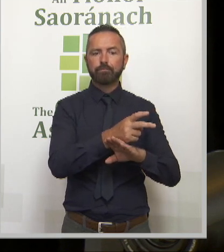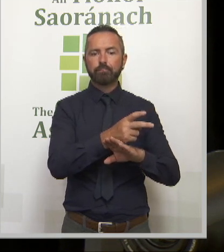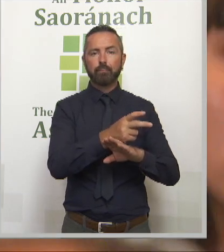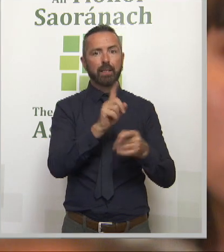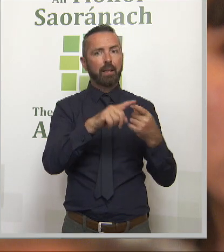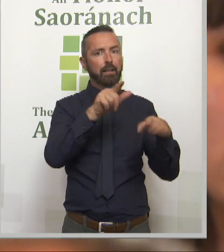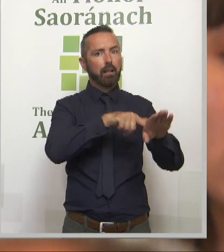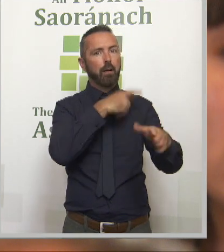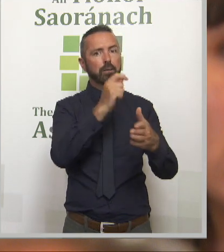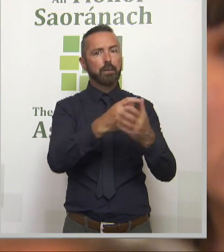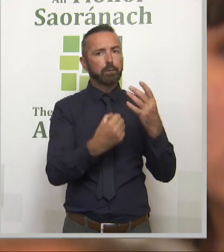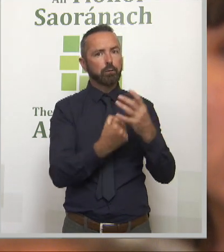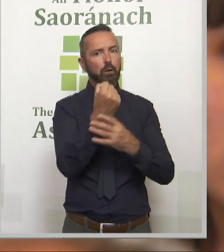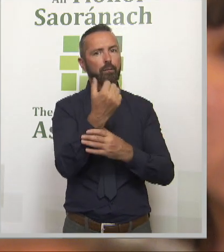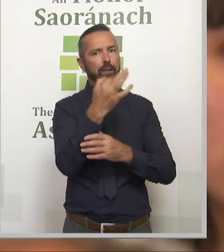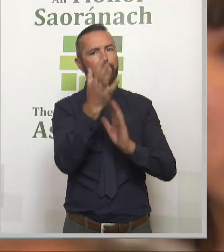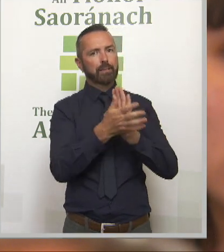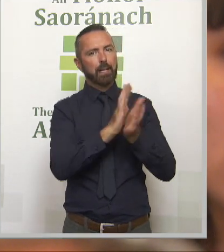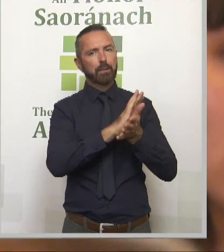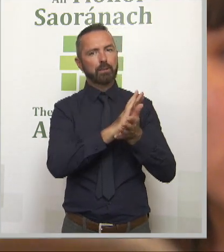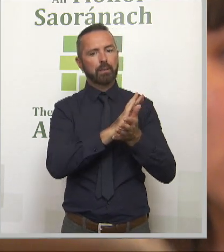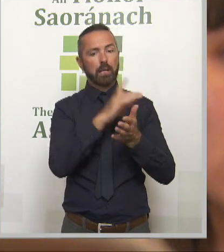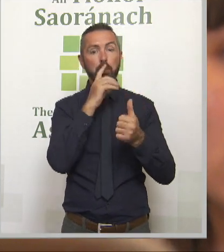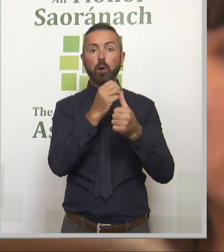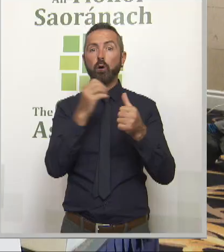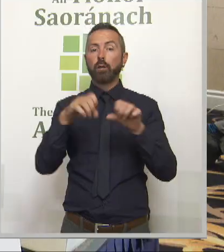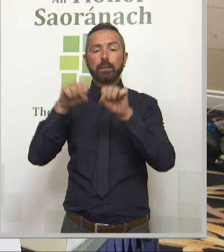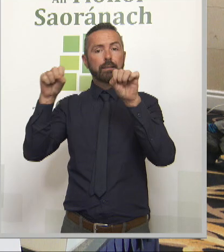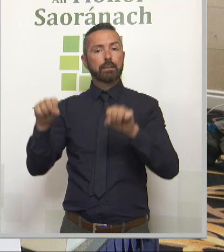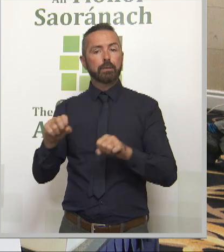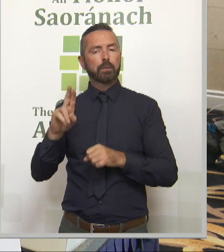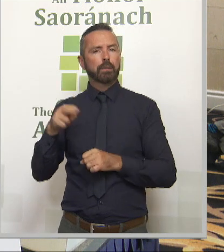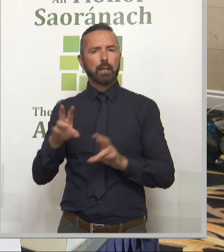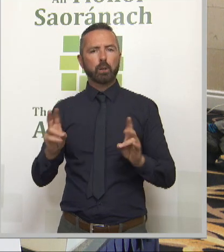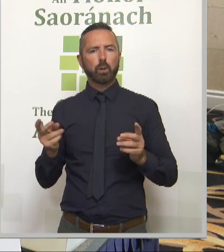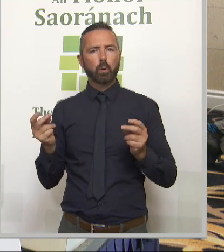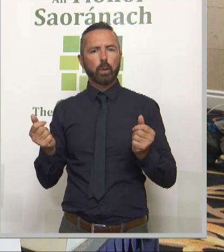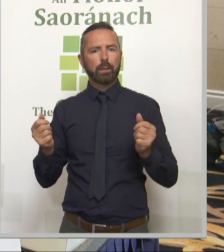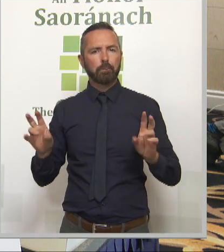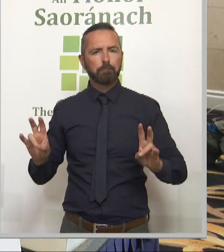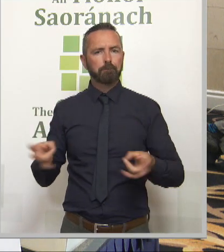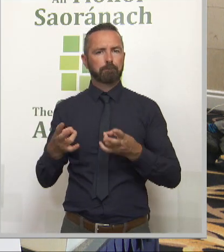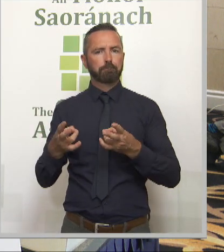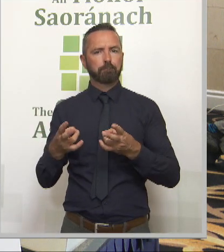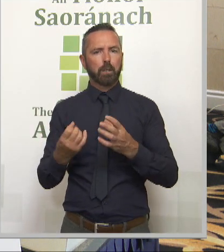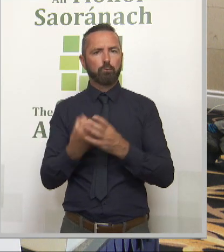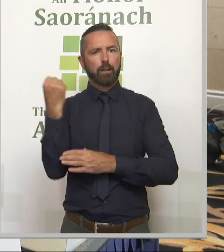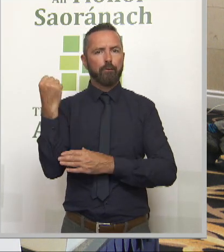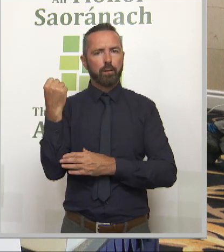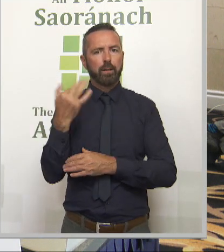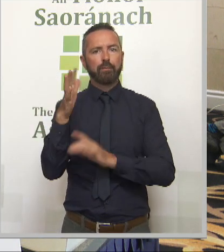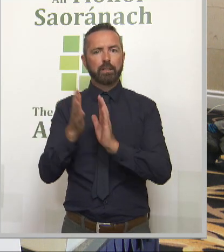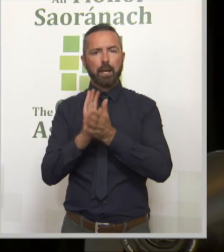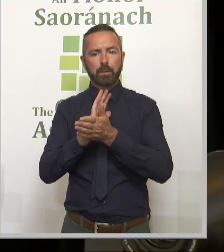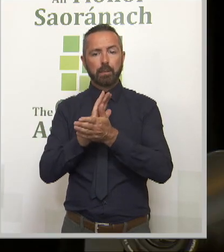long time to recover when they're severely damaged. Whereas other systems can recover quite quickly after being damaged,